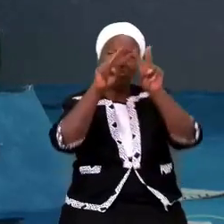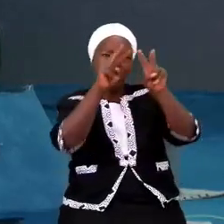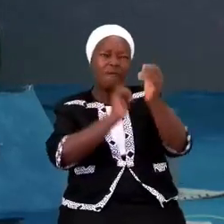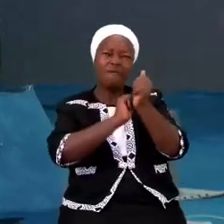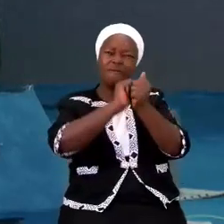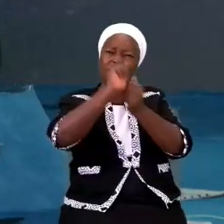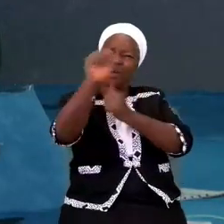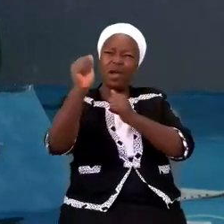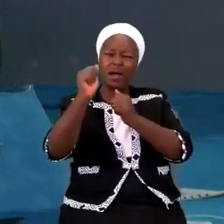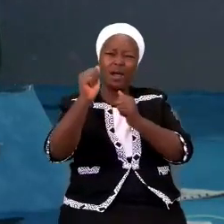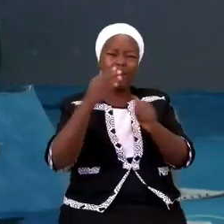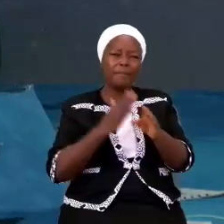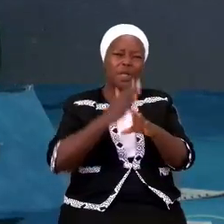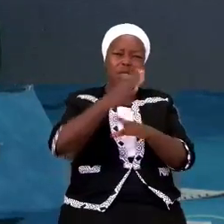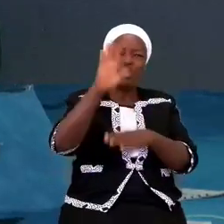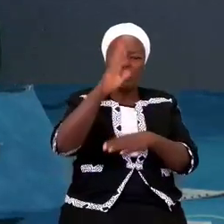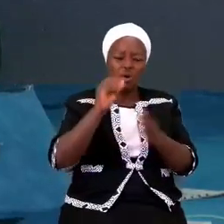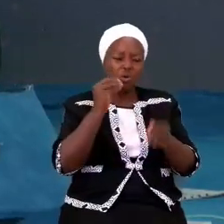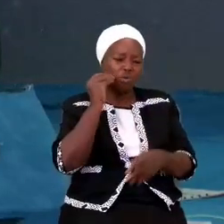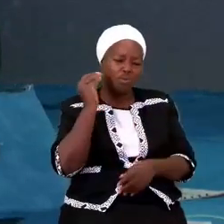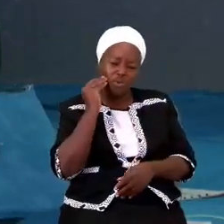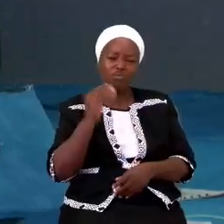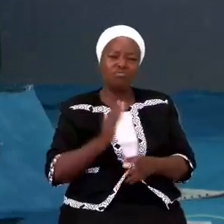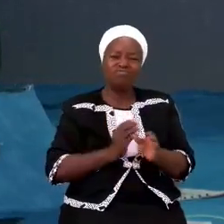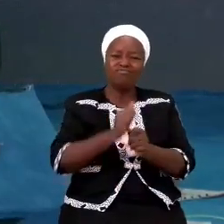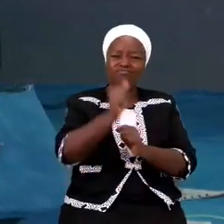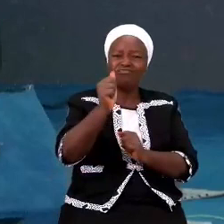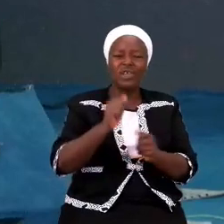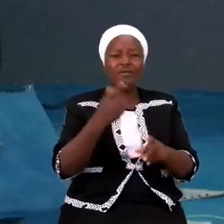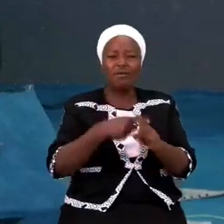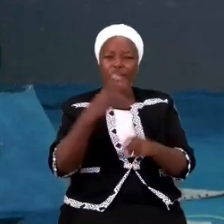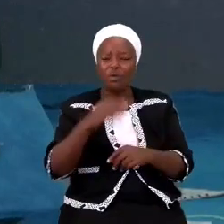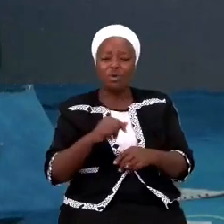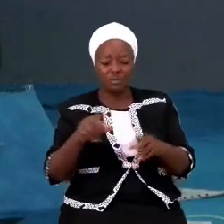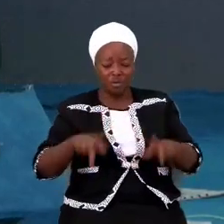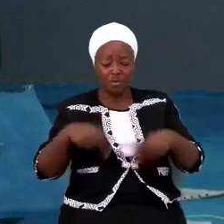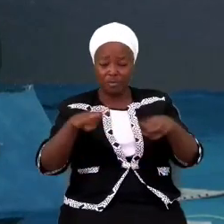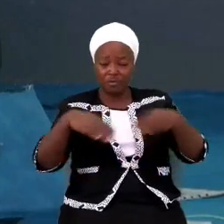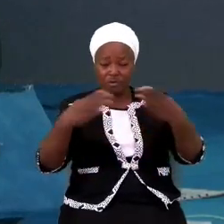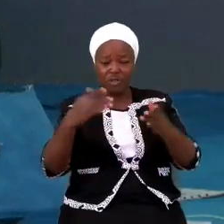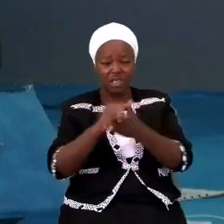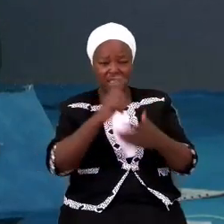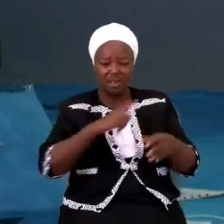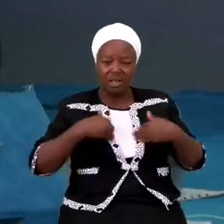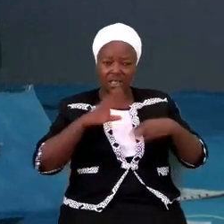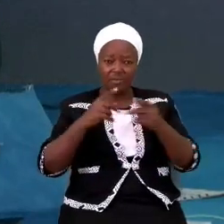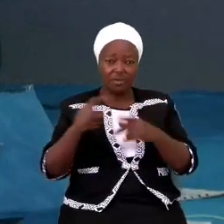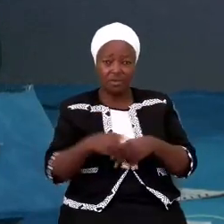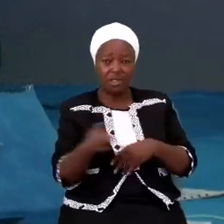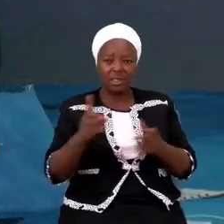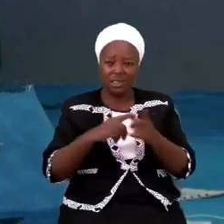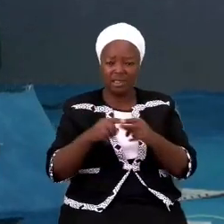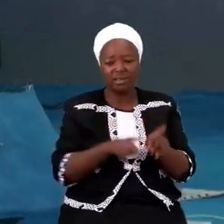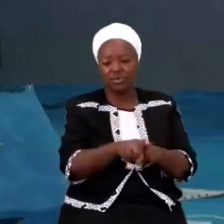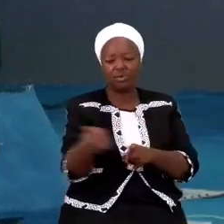given them, and then they stray away. And as they get there, they see that there's no water there, there's no grass there, and there's no